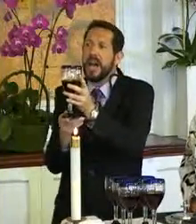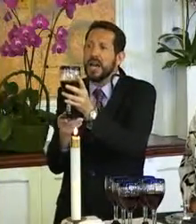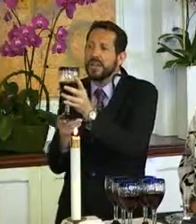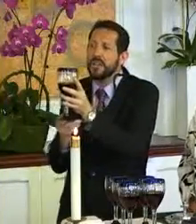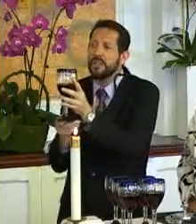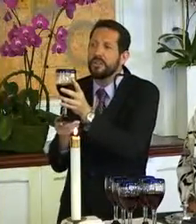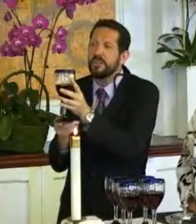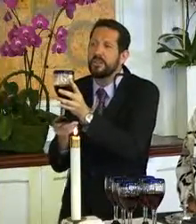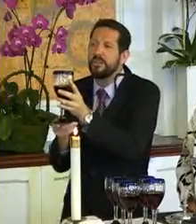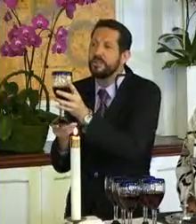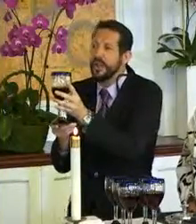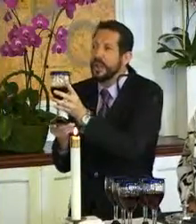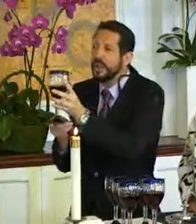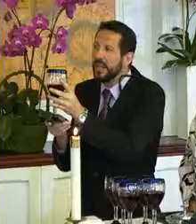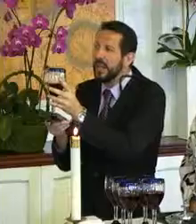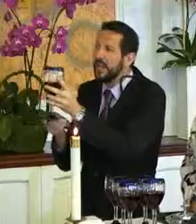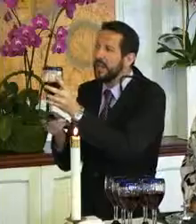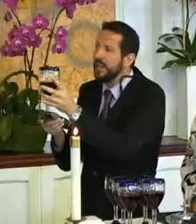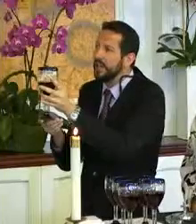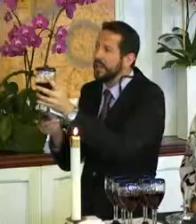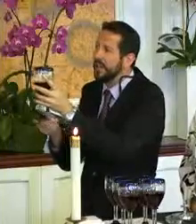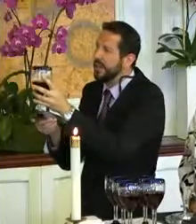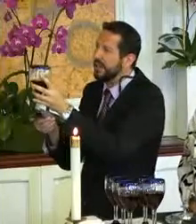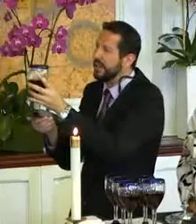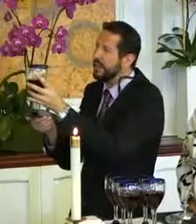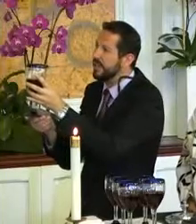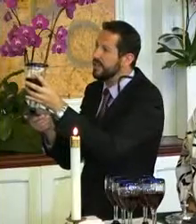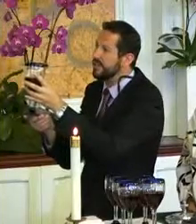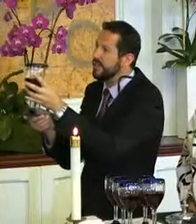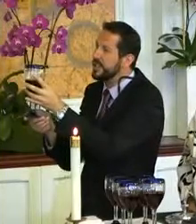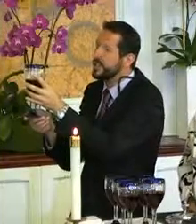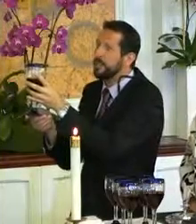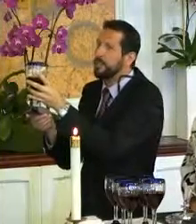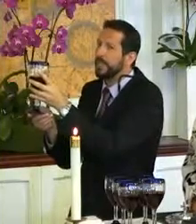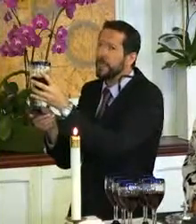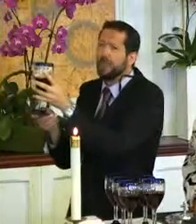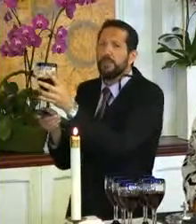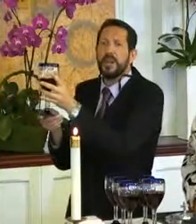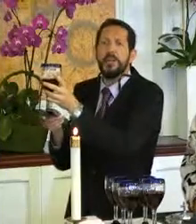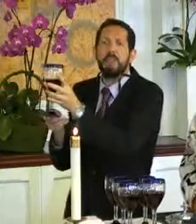And as you drink it,